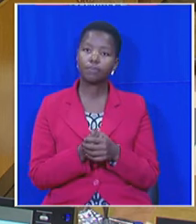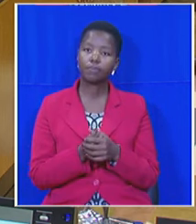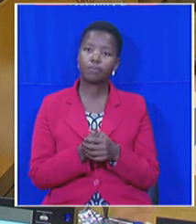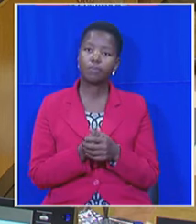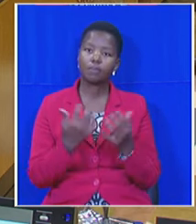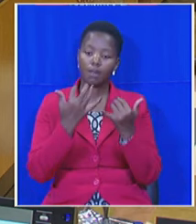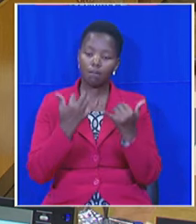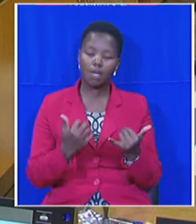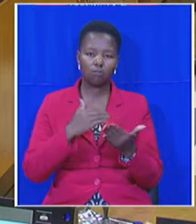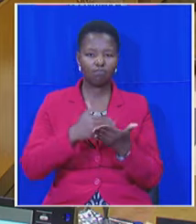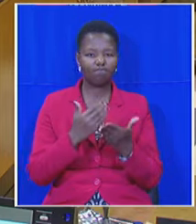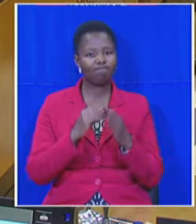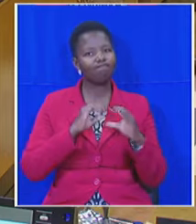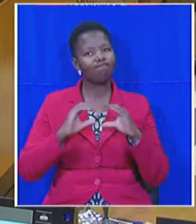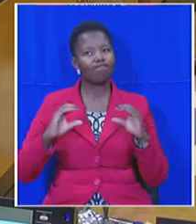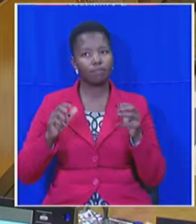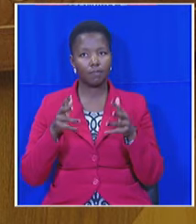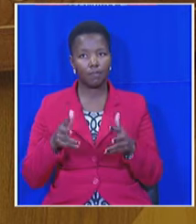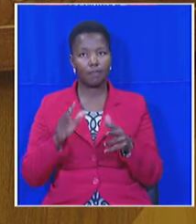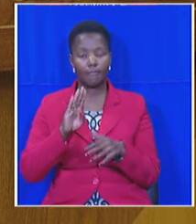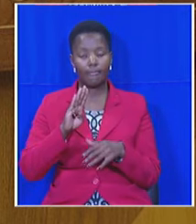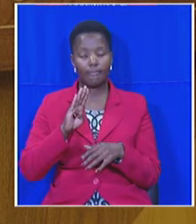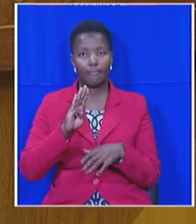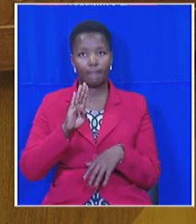Appropriation Bill. The